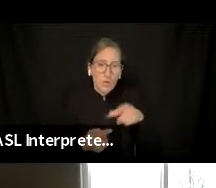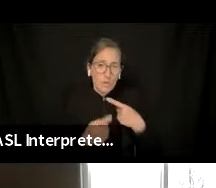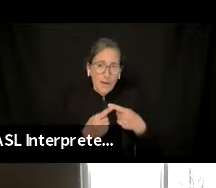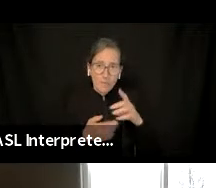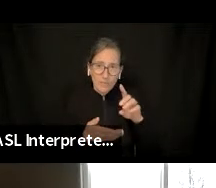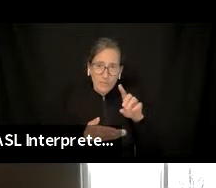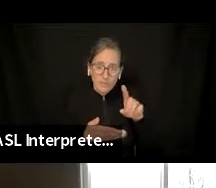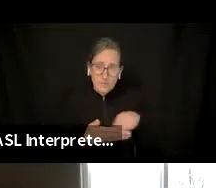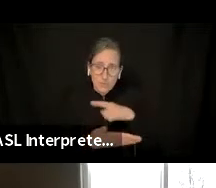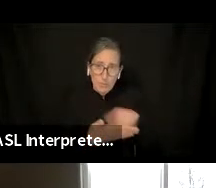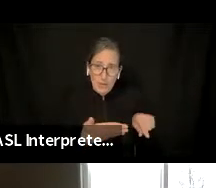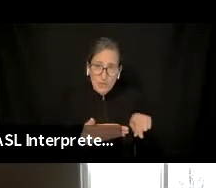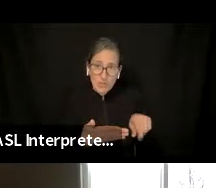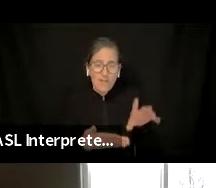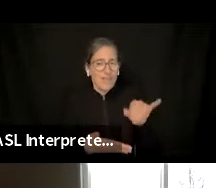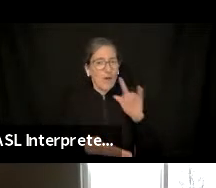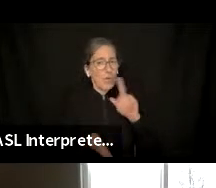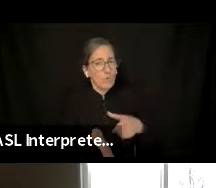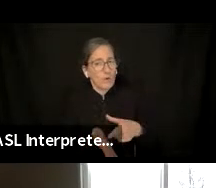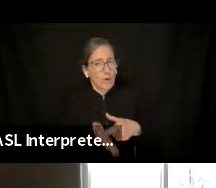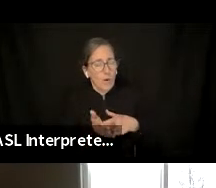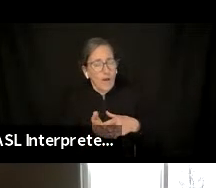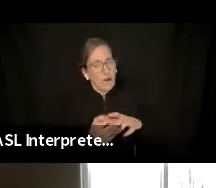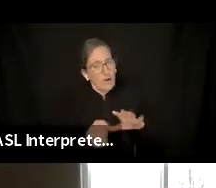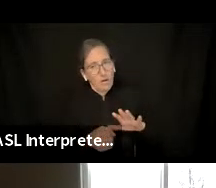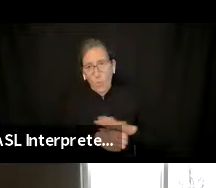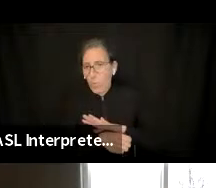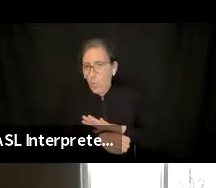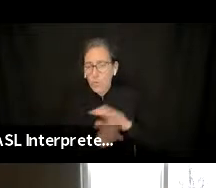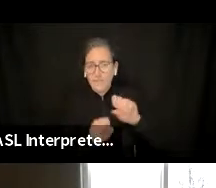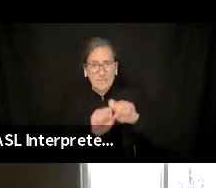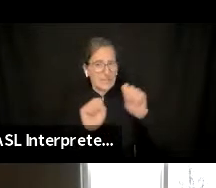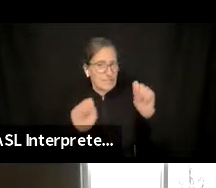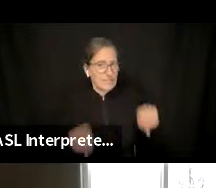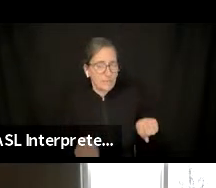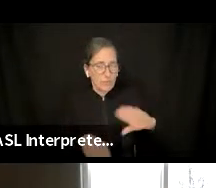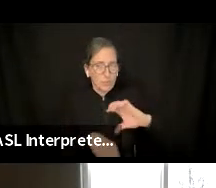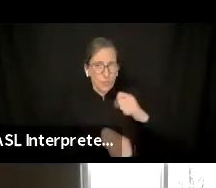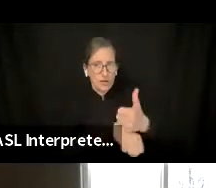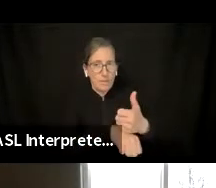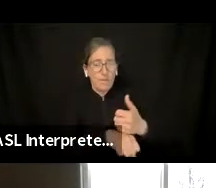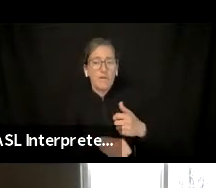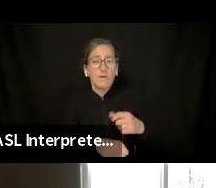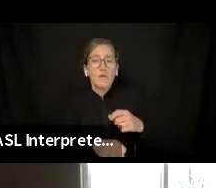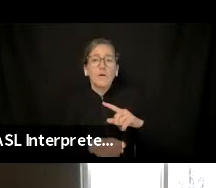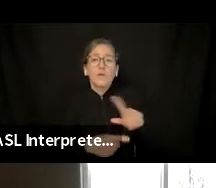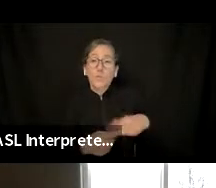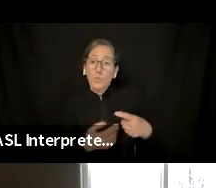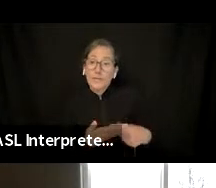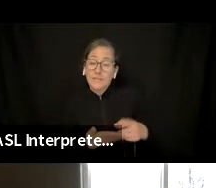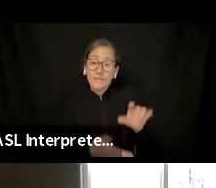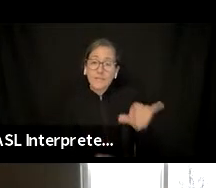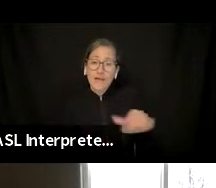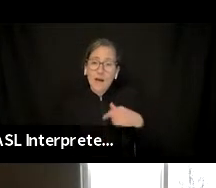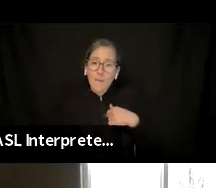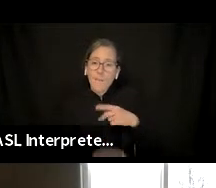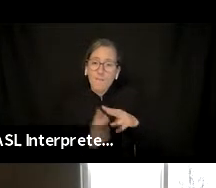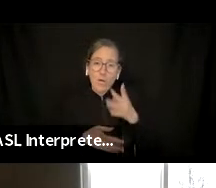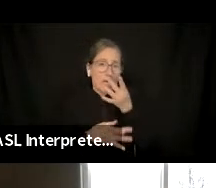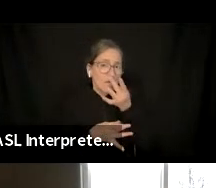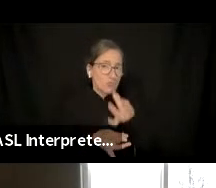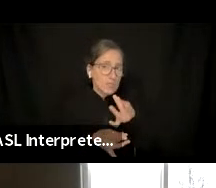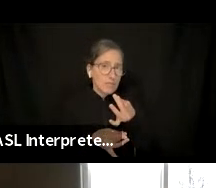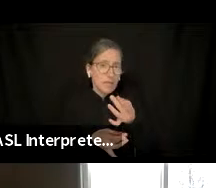entire system to go into place, I would actually be very interested in, like, press, for example, like,